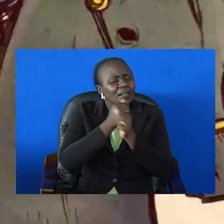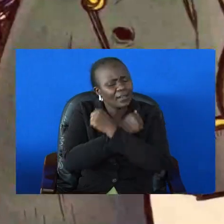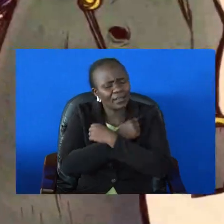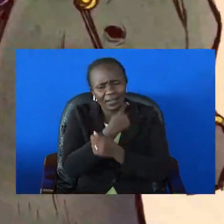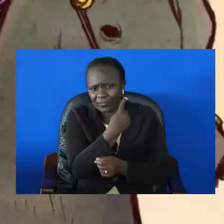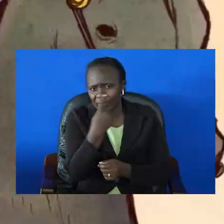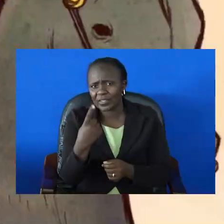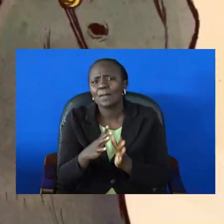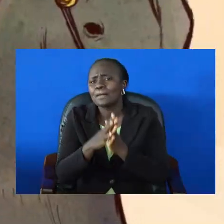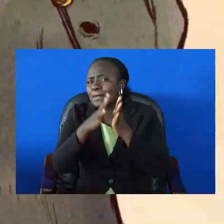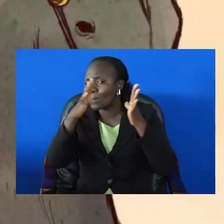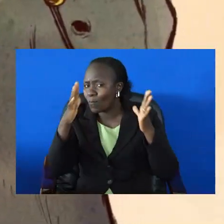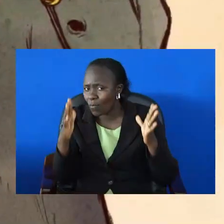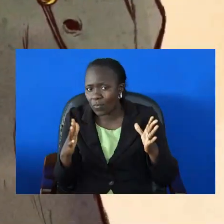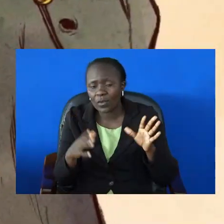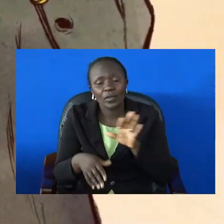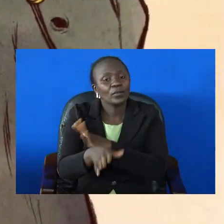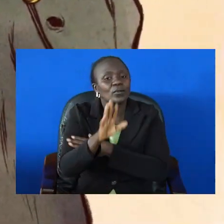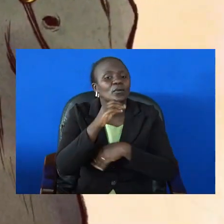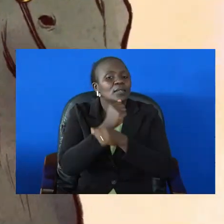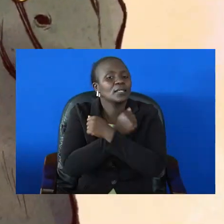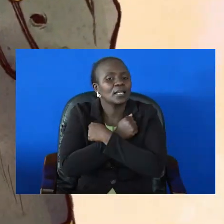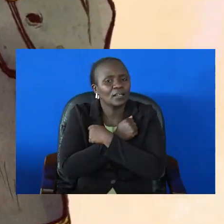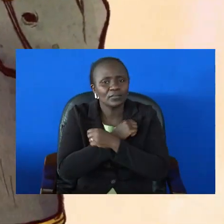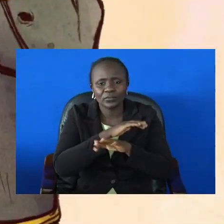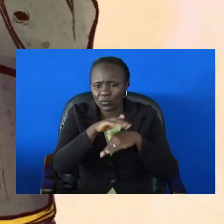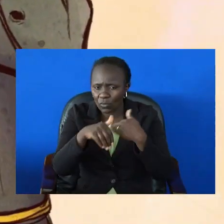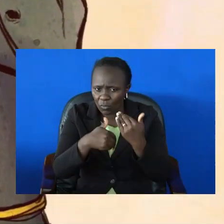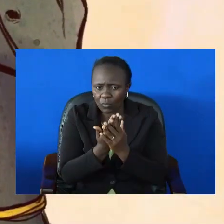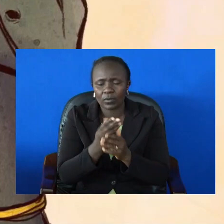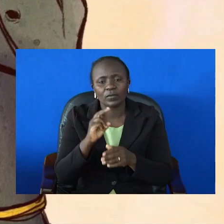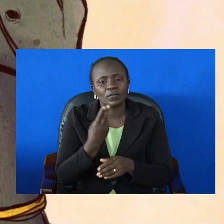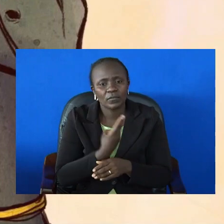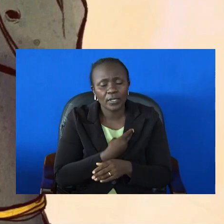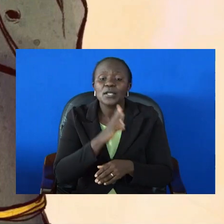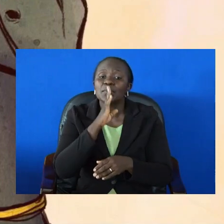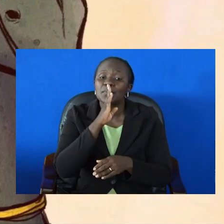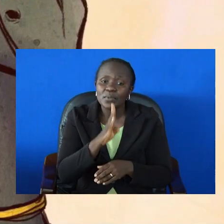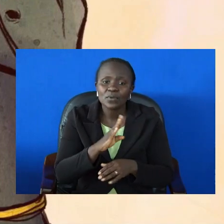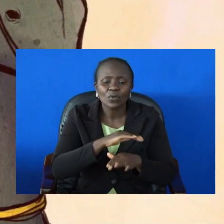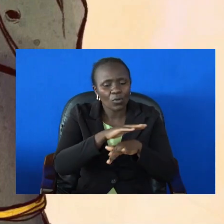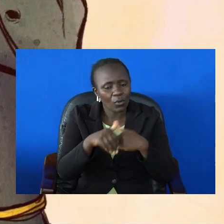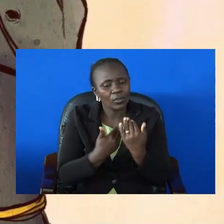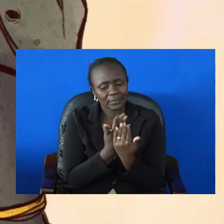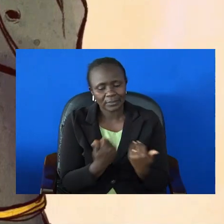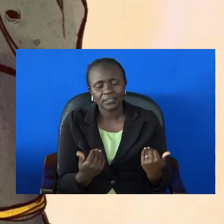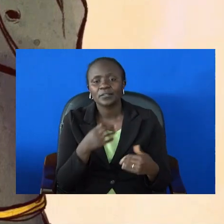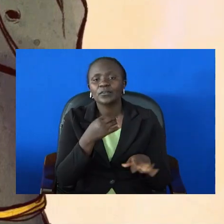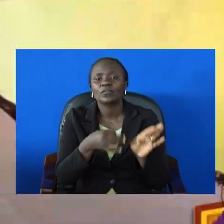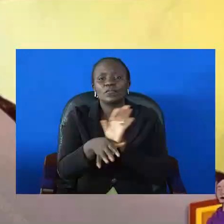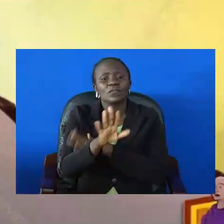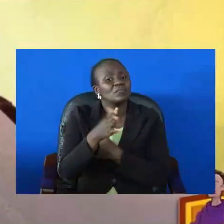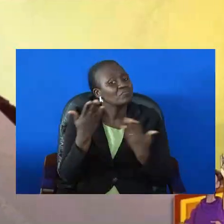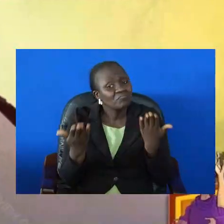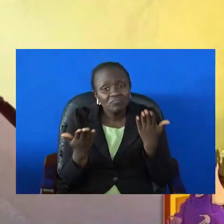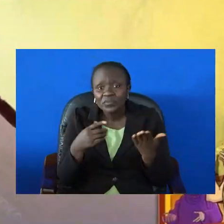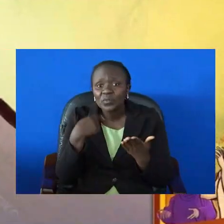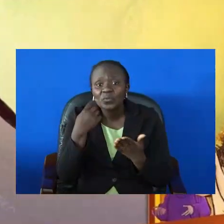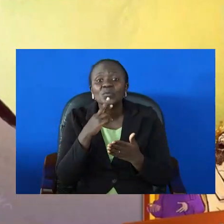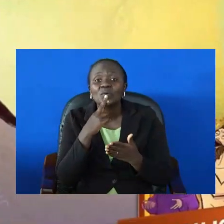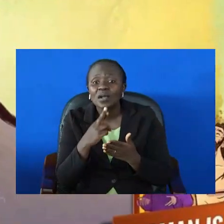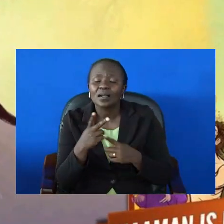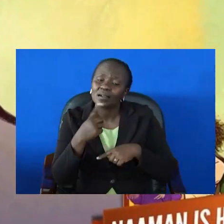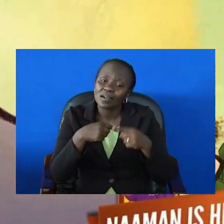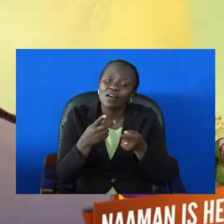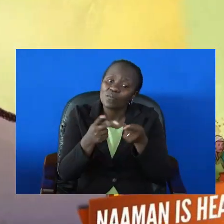one of us very much. In fact, God will love to adopt all of us so that we will be all children of God. No matter who we are or where